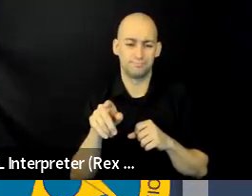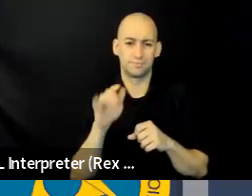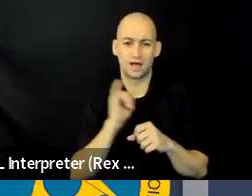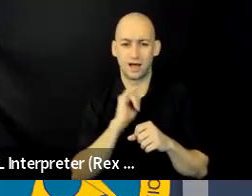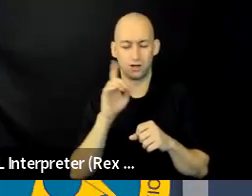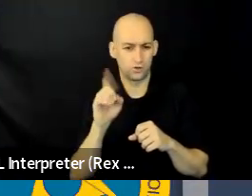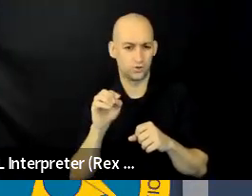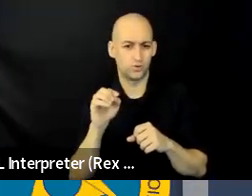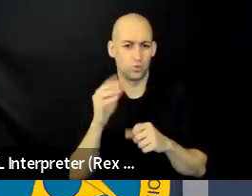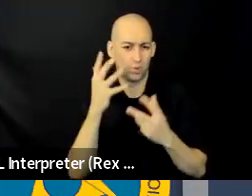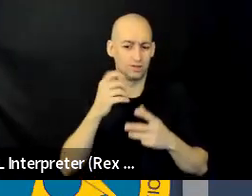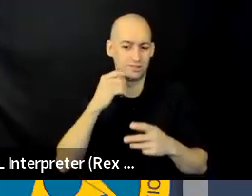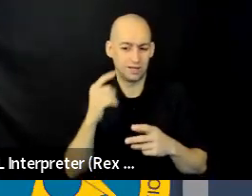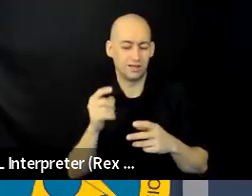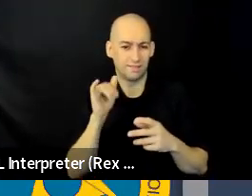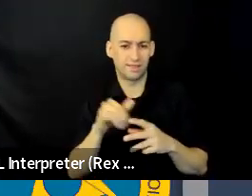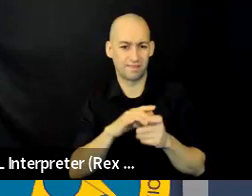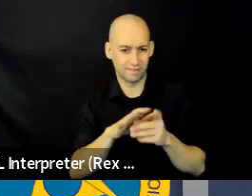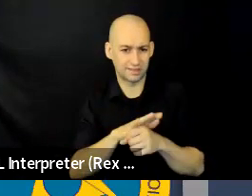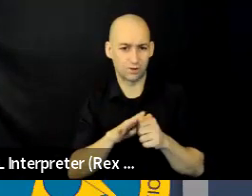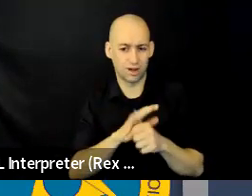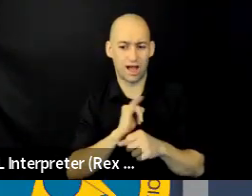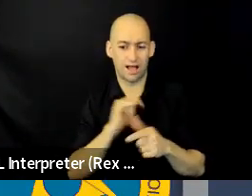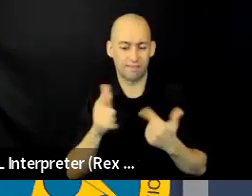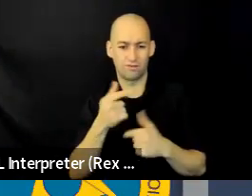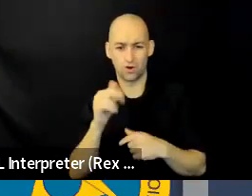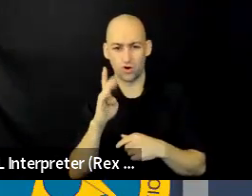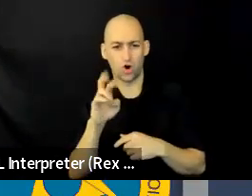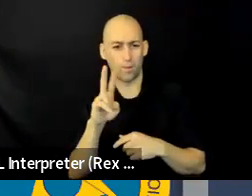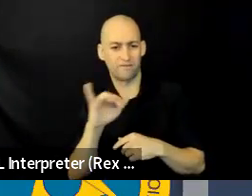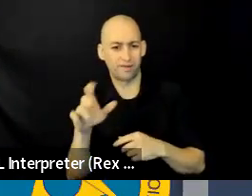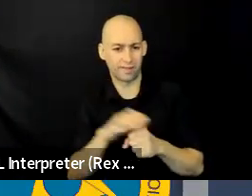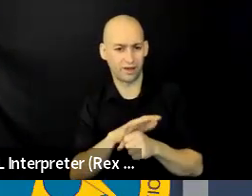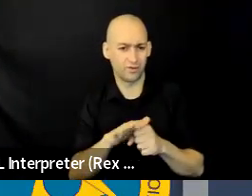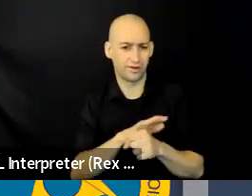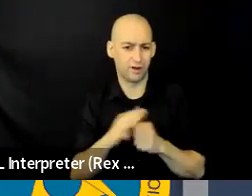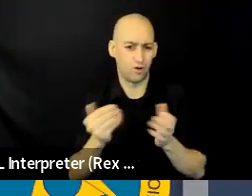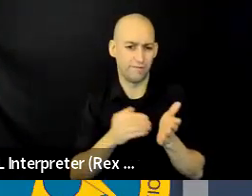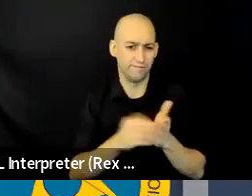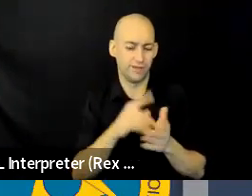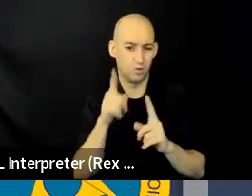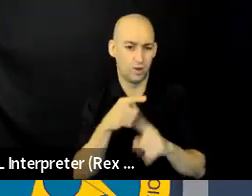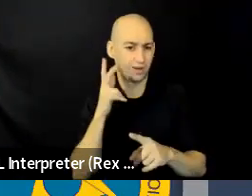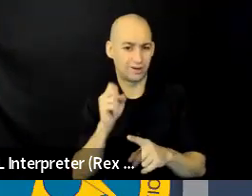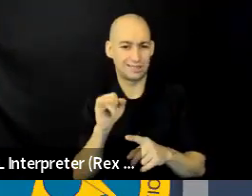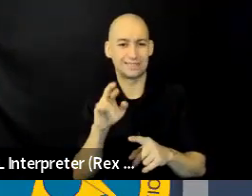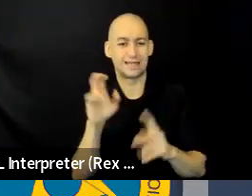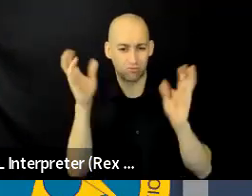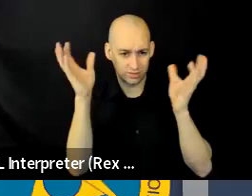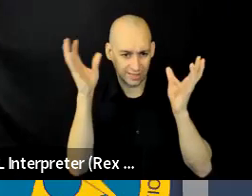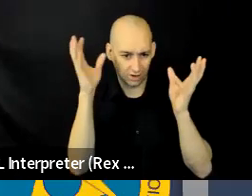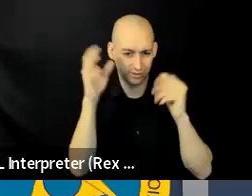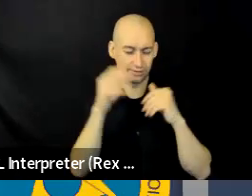do want to say that this area, I also live in Garberville area, and oftentimes when we hear the sirens